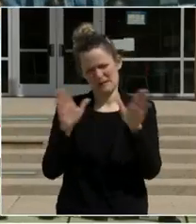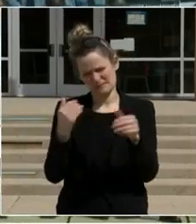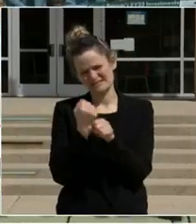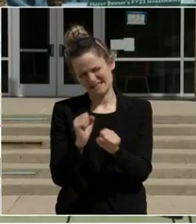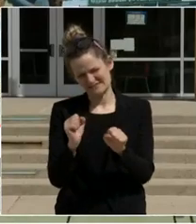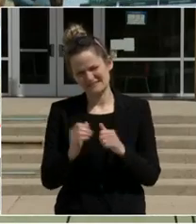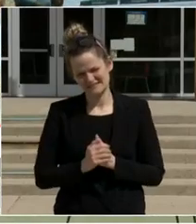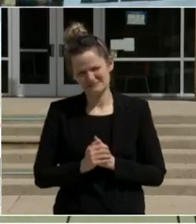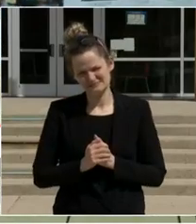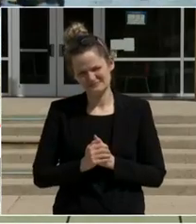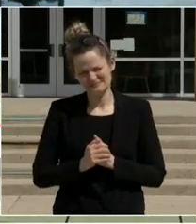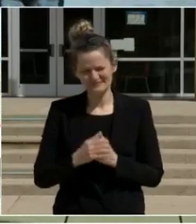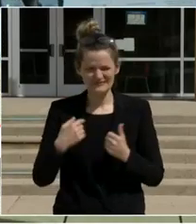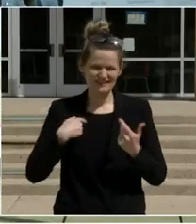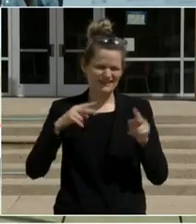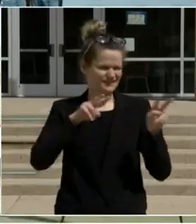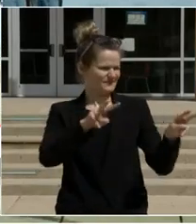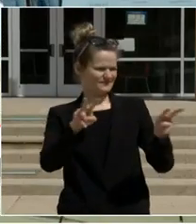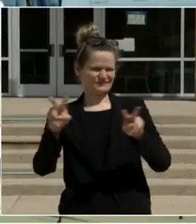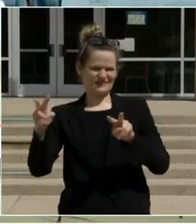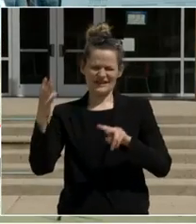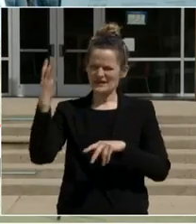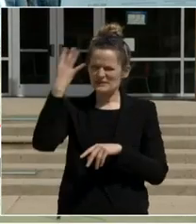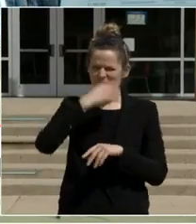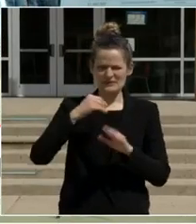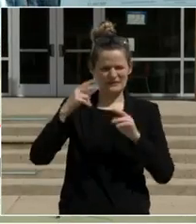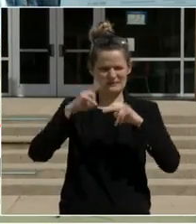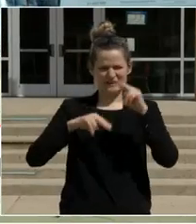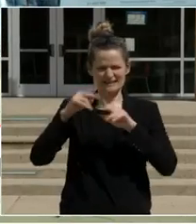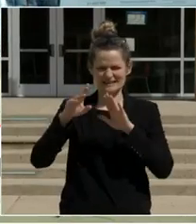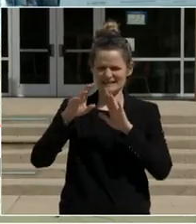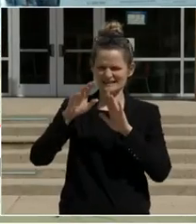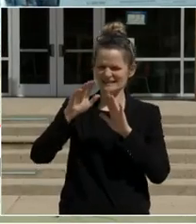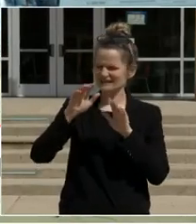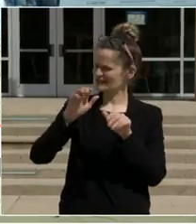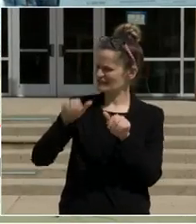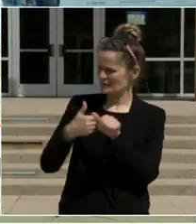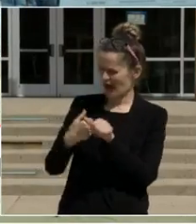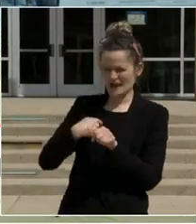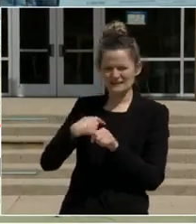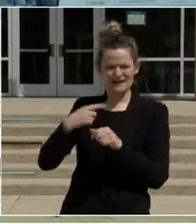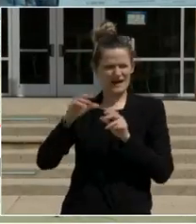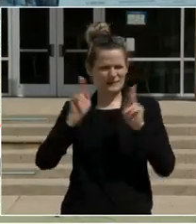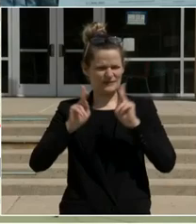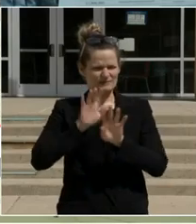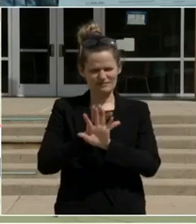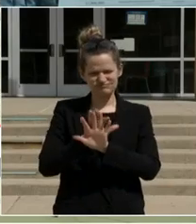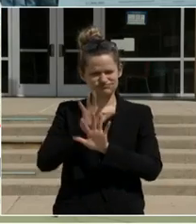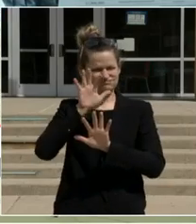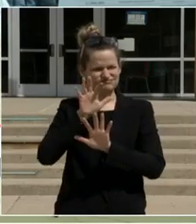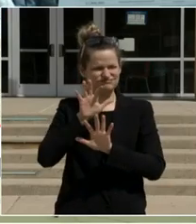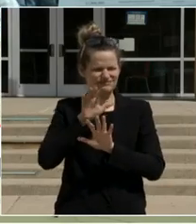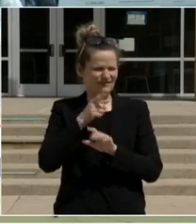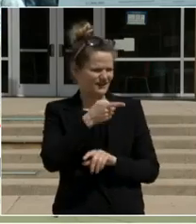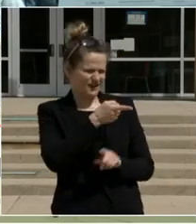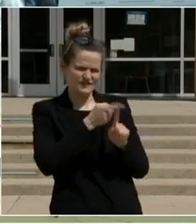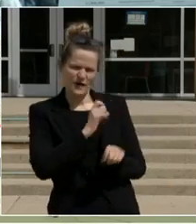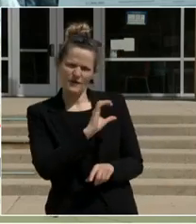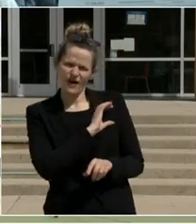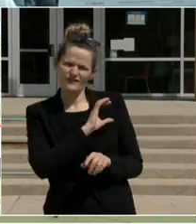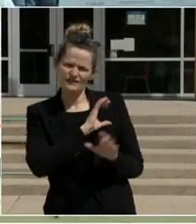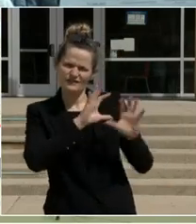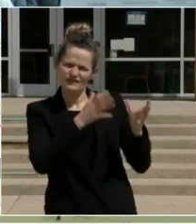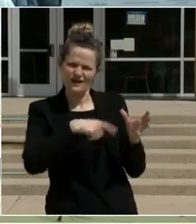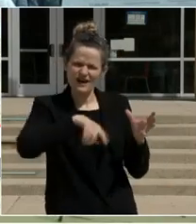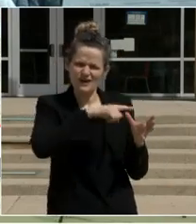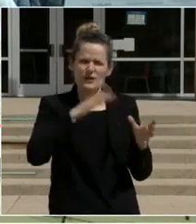wonderful professionals who are standing behind me. You heard from Officer Brock, and you're about to hear from the Chief of